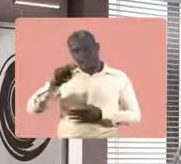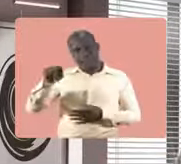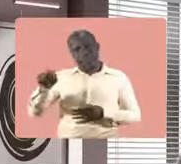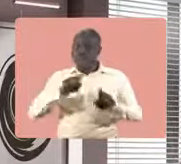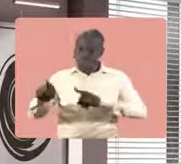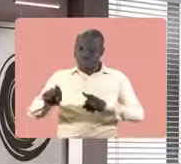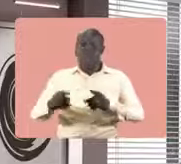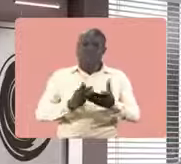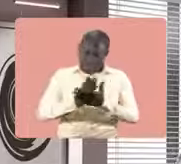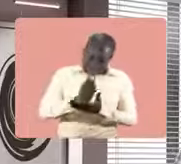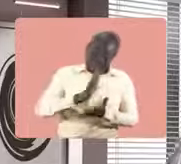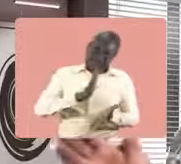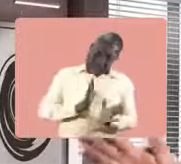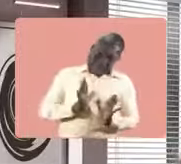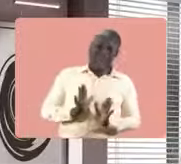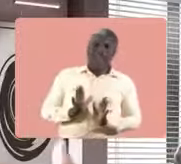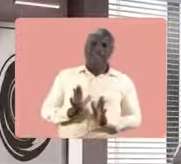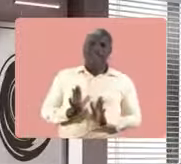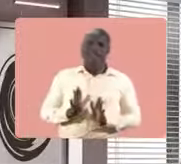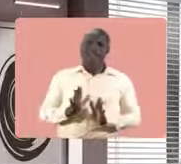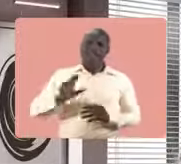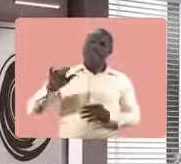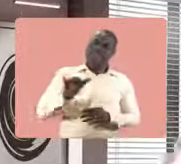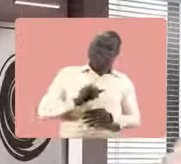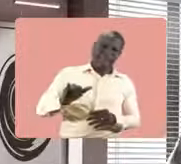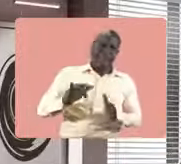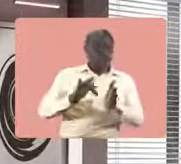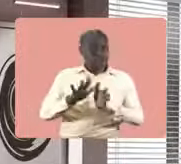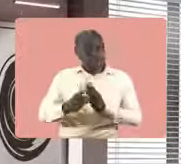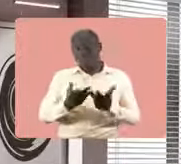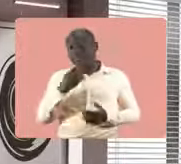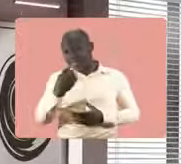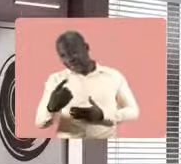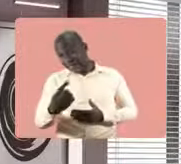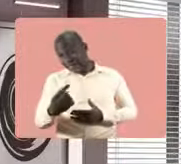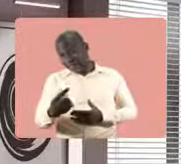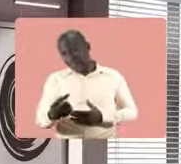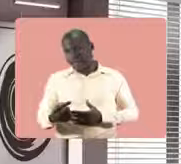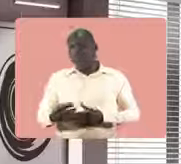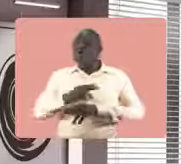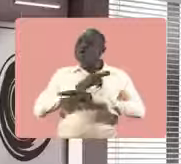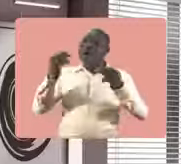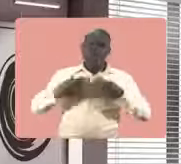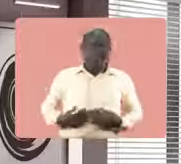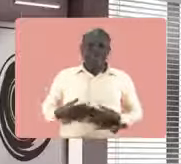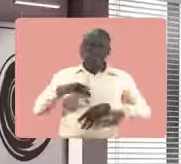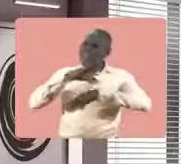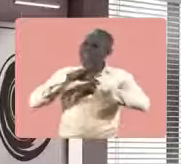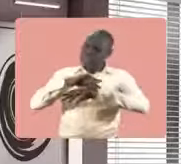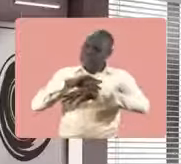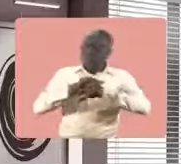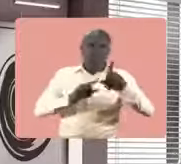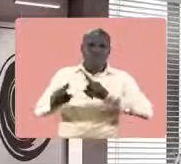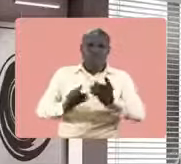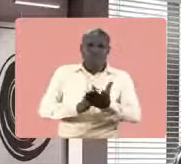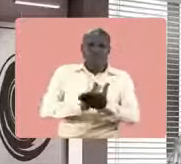bany, ayadie. Wabeye ni ama bebre, ni emo me Bible se. Otri nini bie ni asa asisua, oye